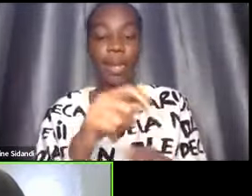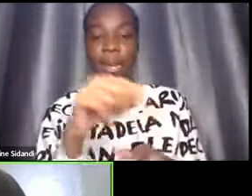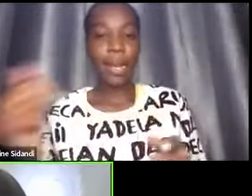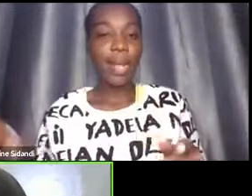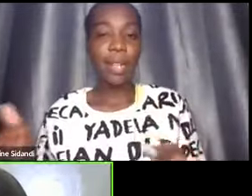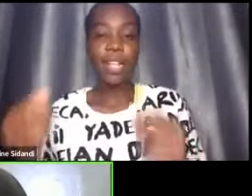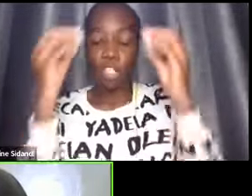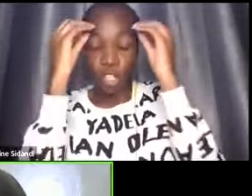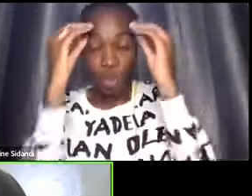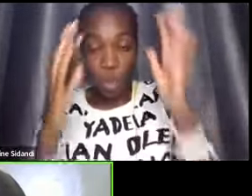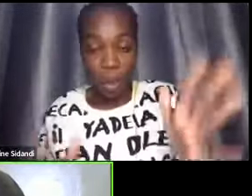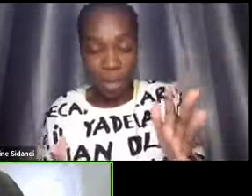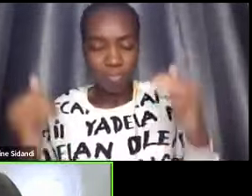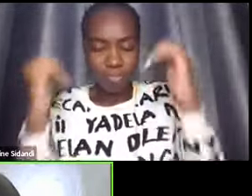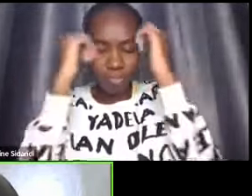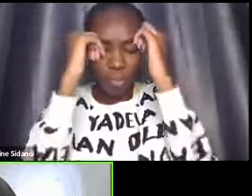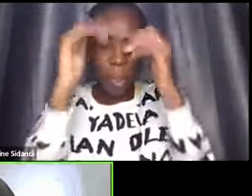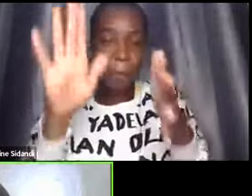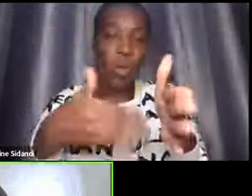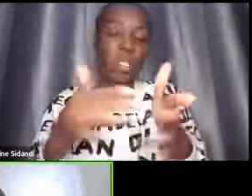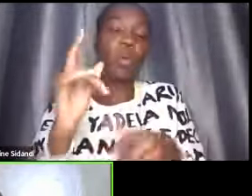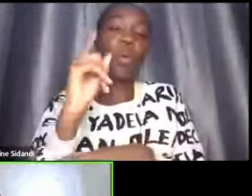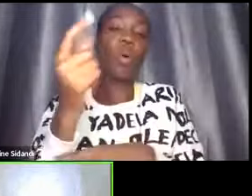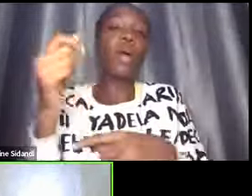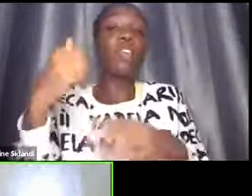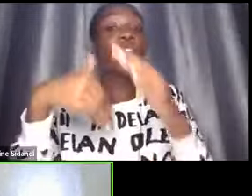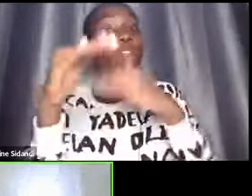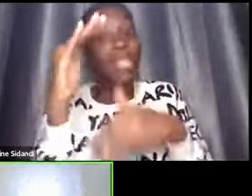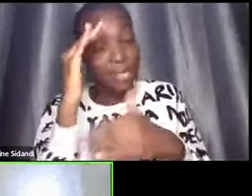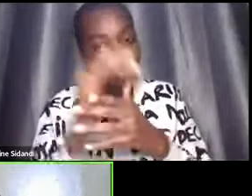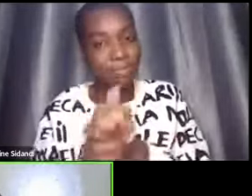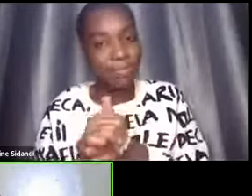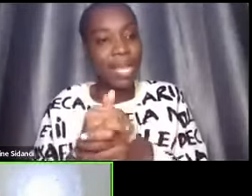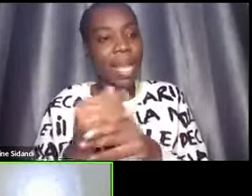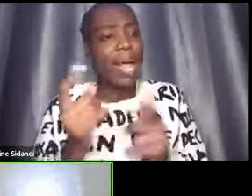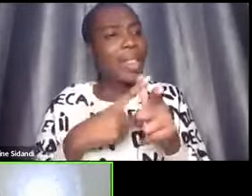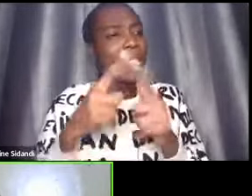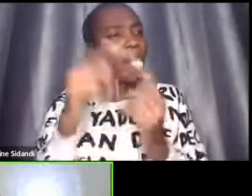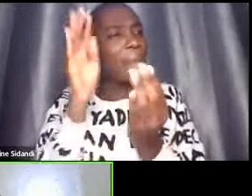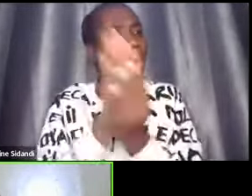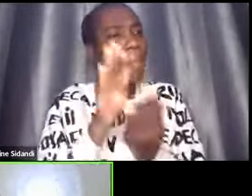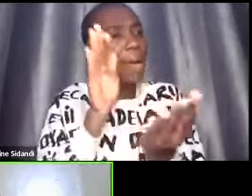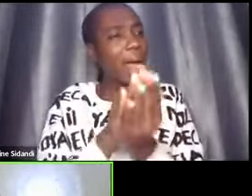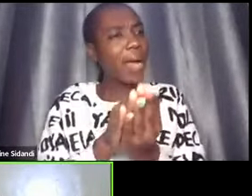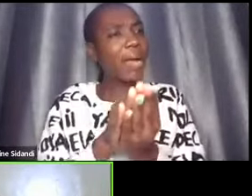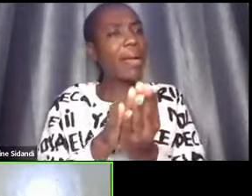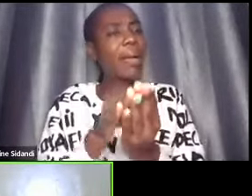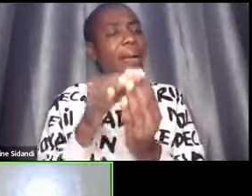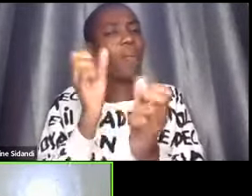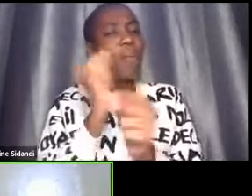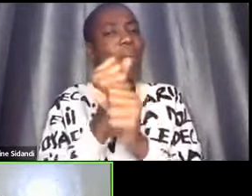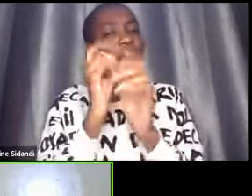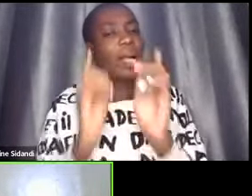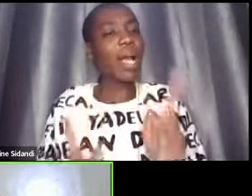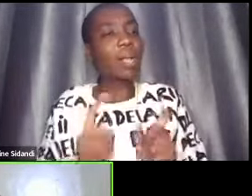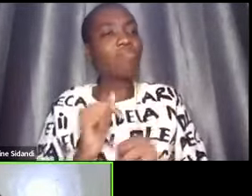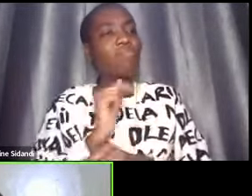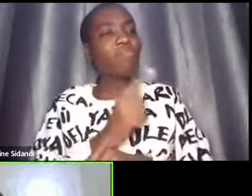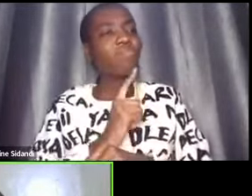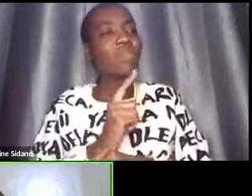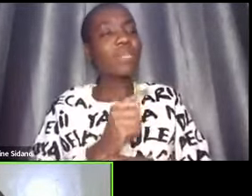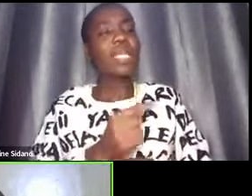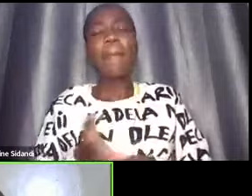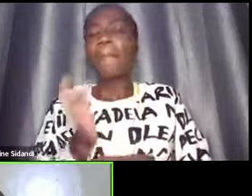of the universities. Now, the bank teller used to come very tired in the